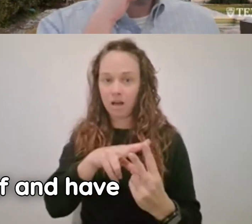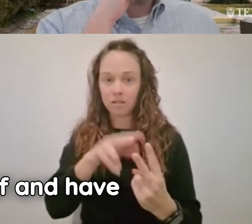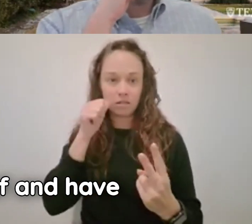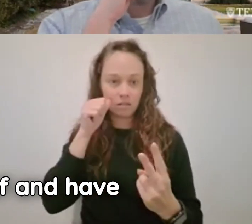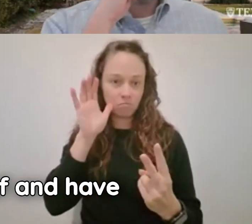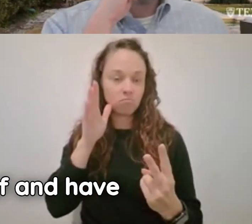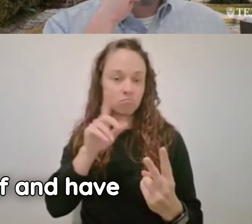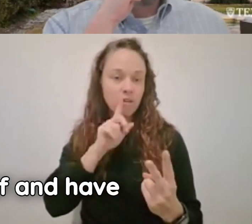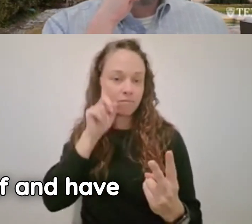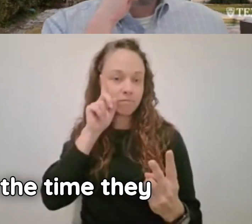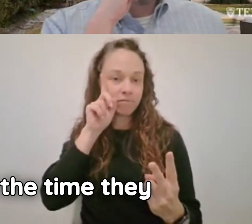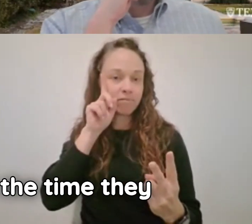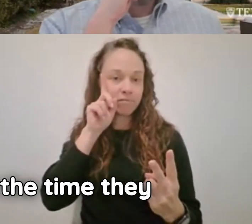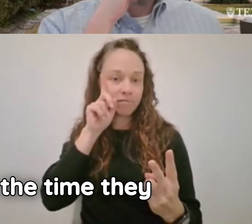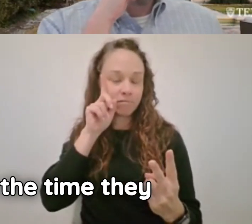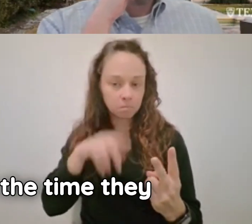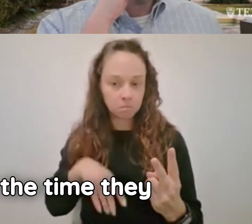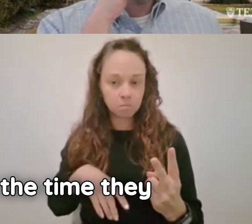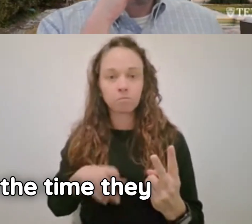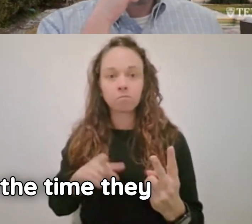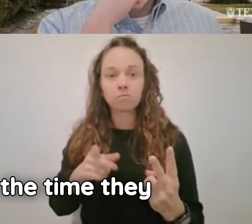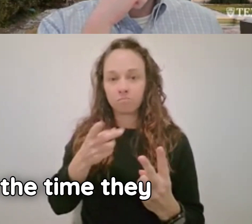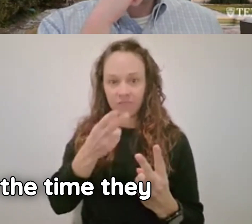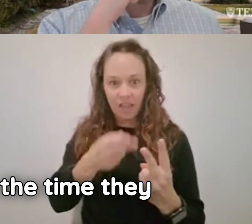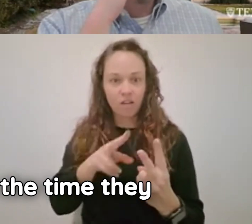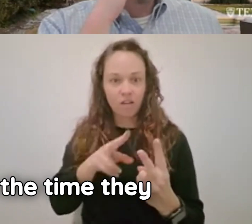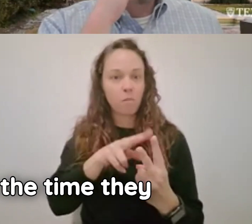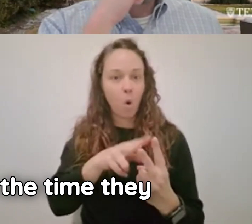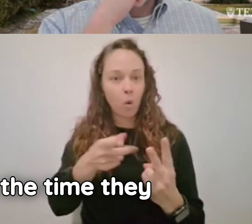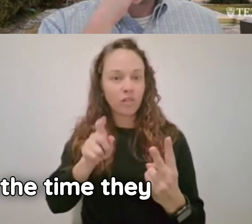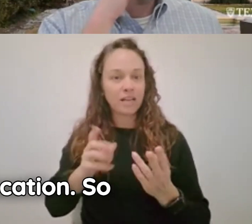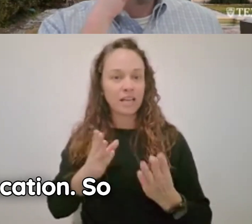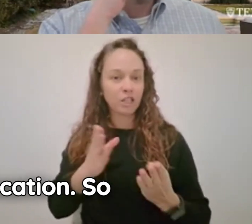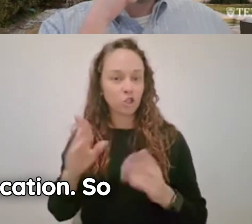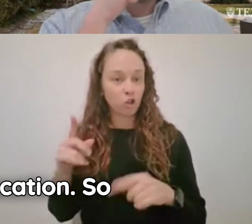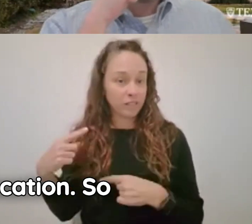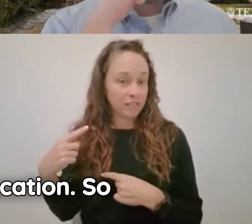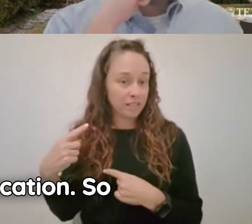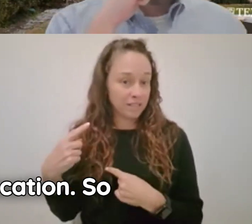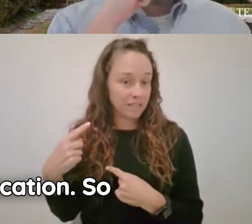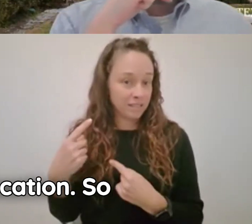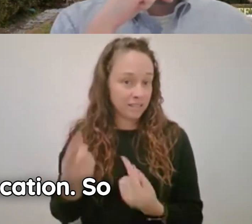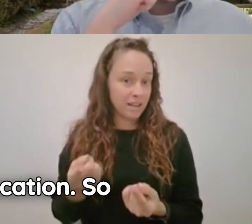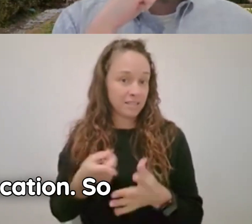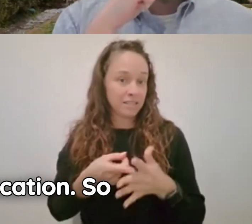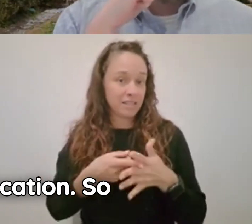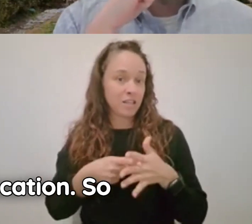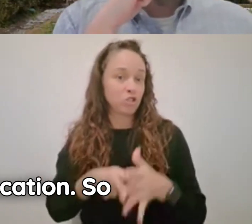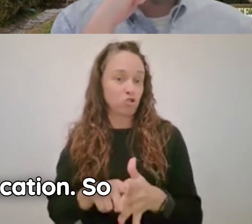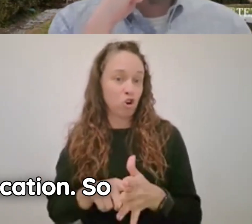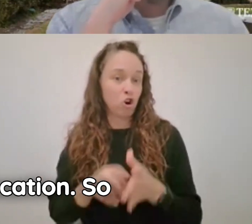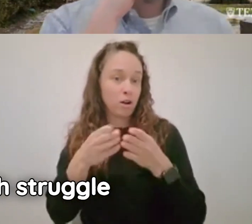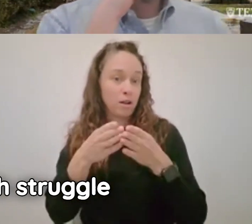deaf and have needed services since the time they entered public education. So I've